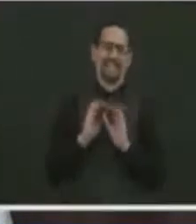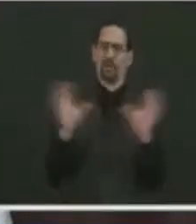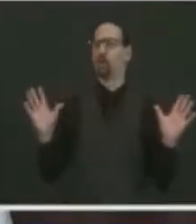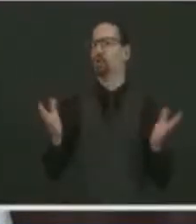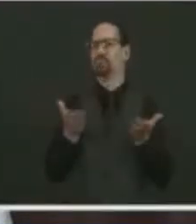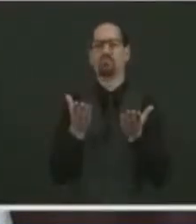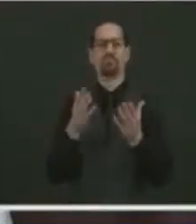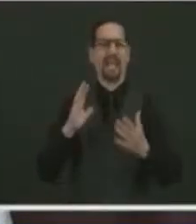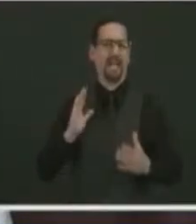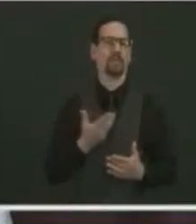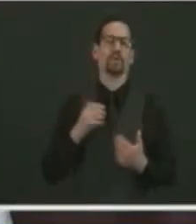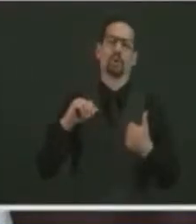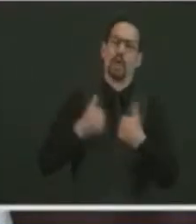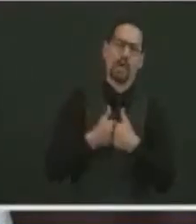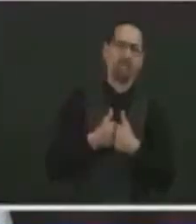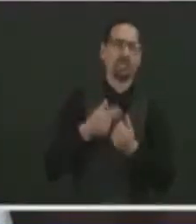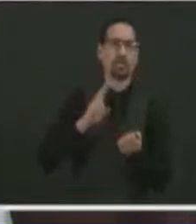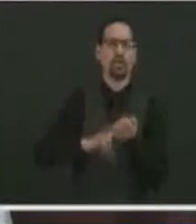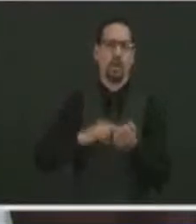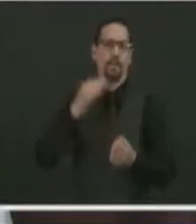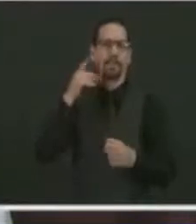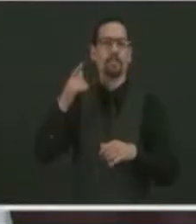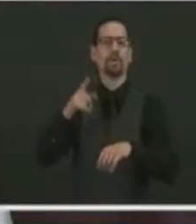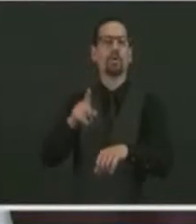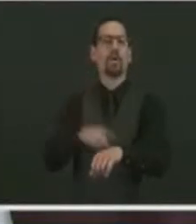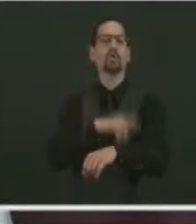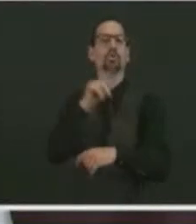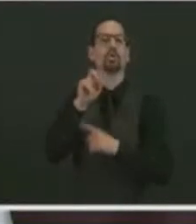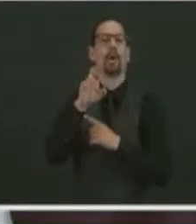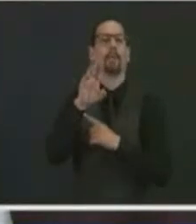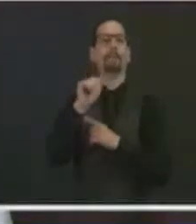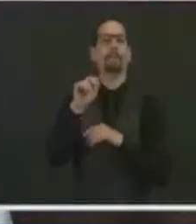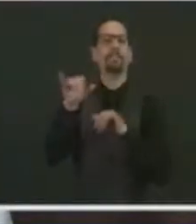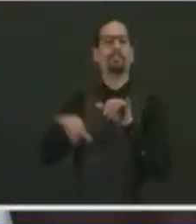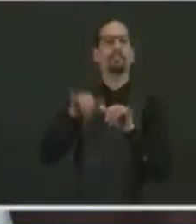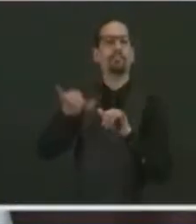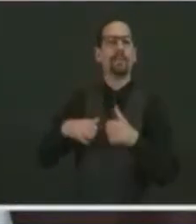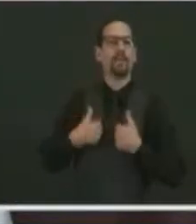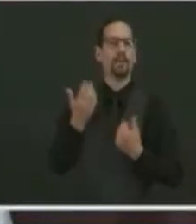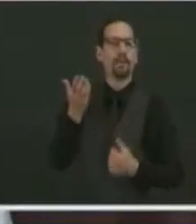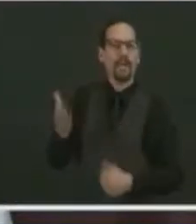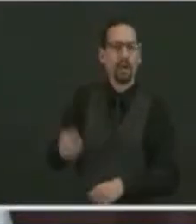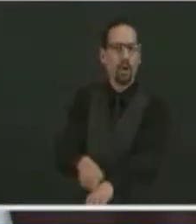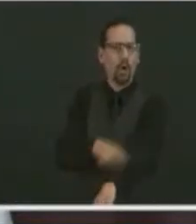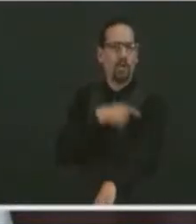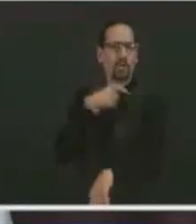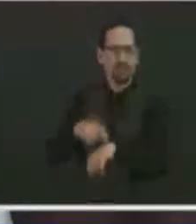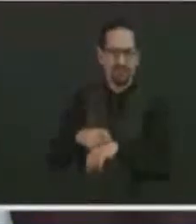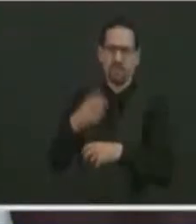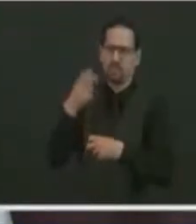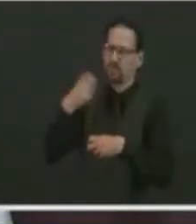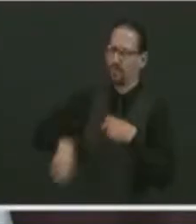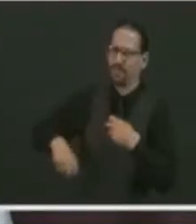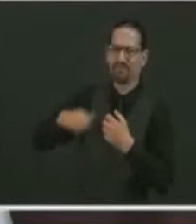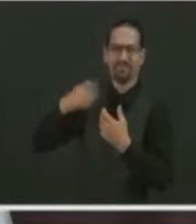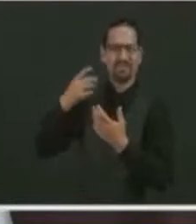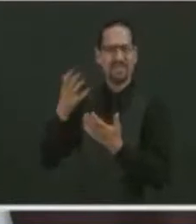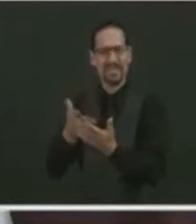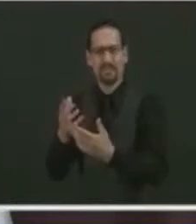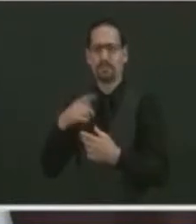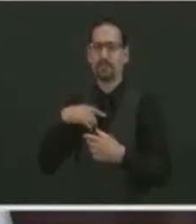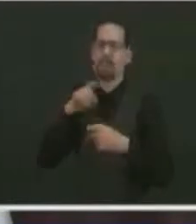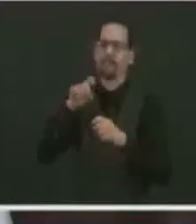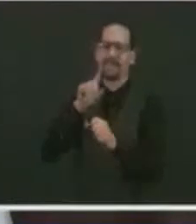We've talked about the leadership and the commitment of people in nursing homes, being the